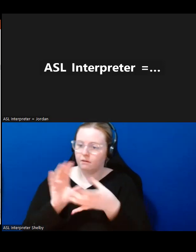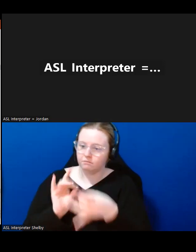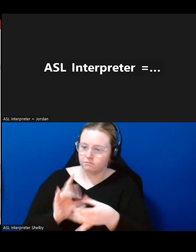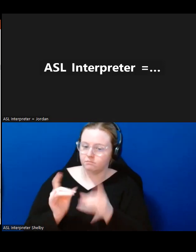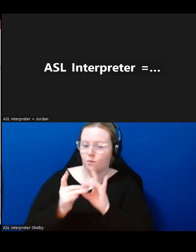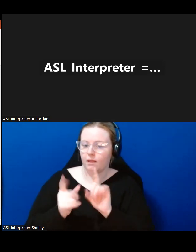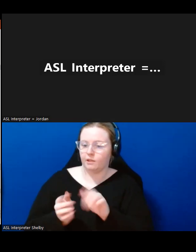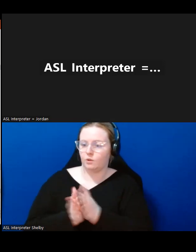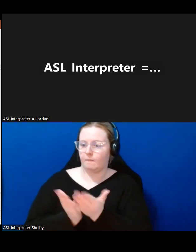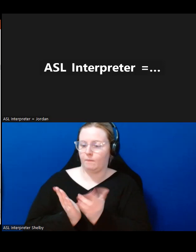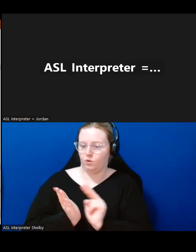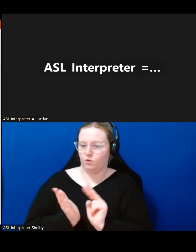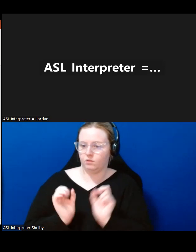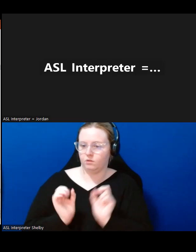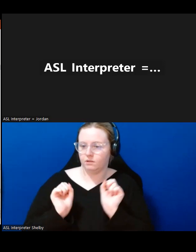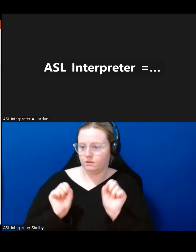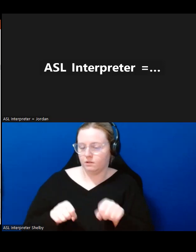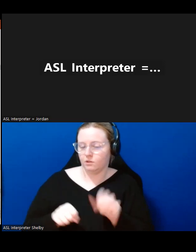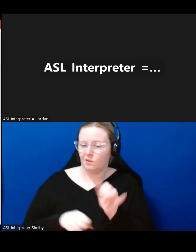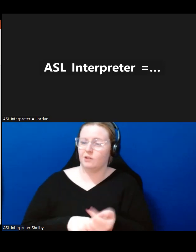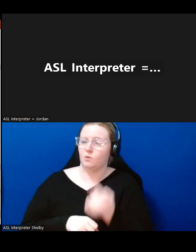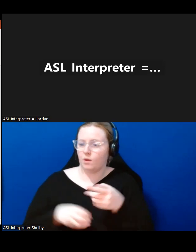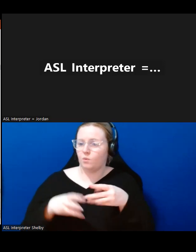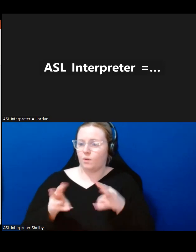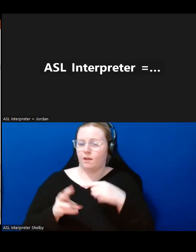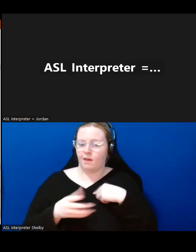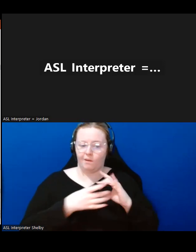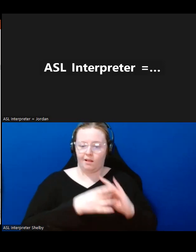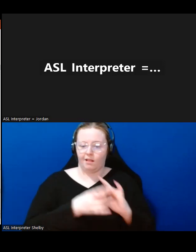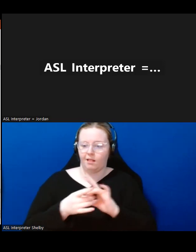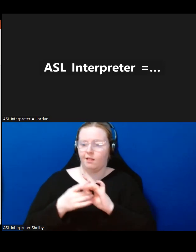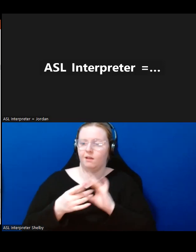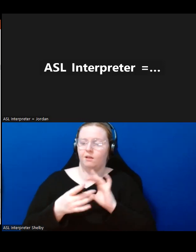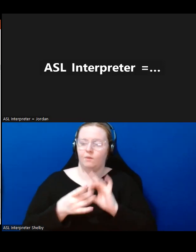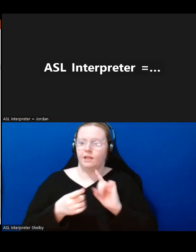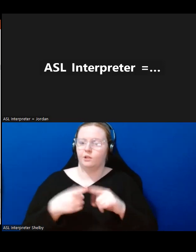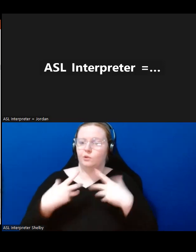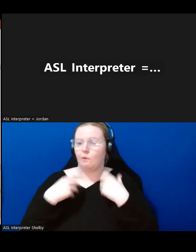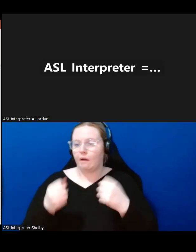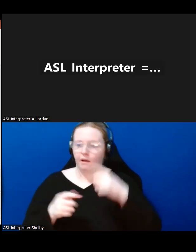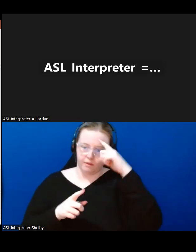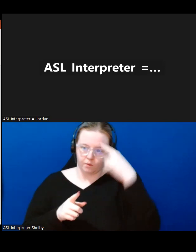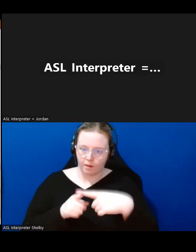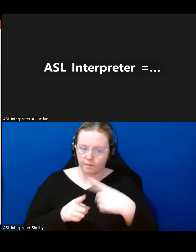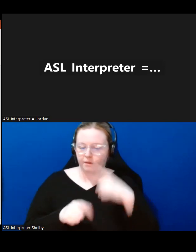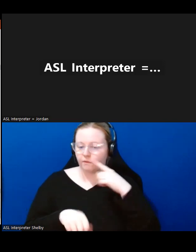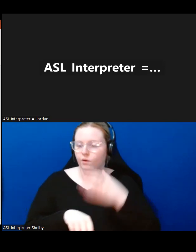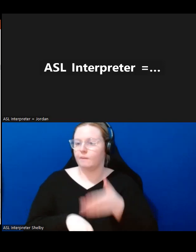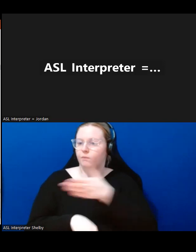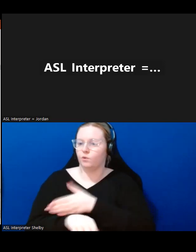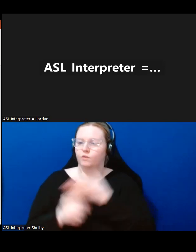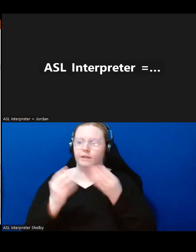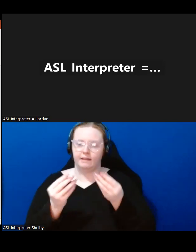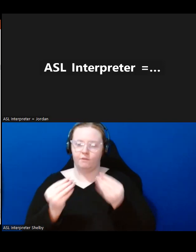way that we can connect around health and well-being and try and improve some of the information that we